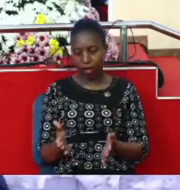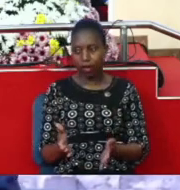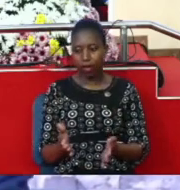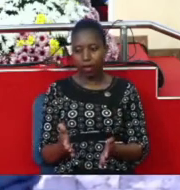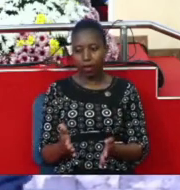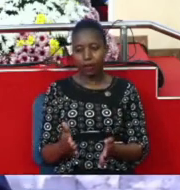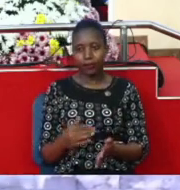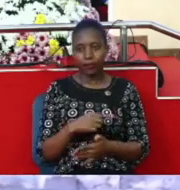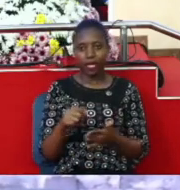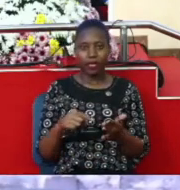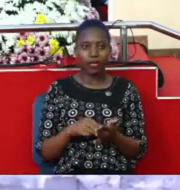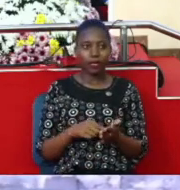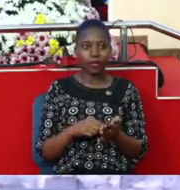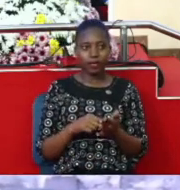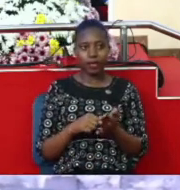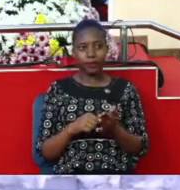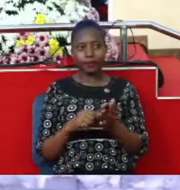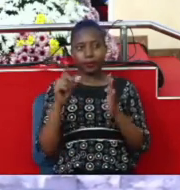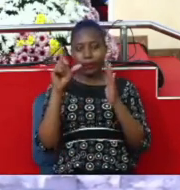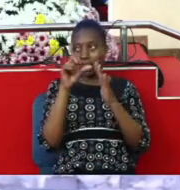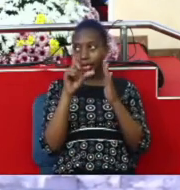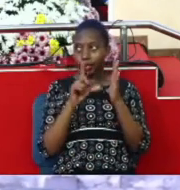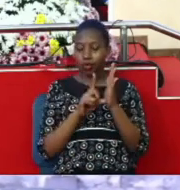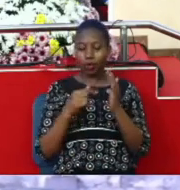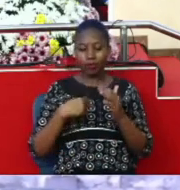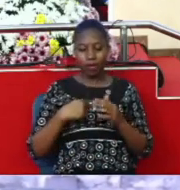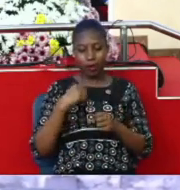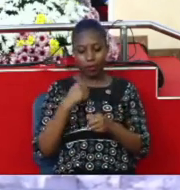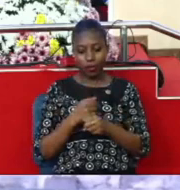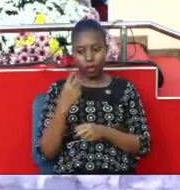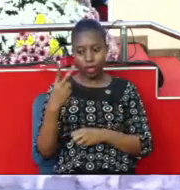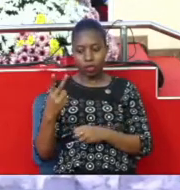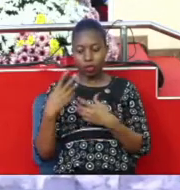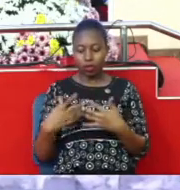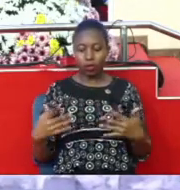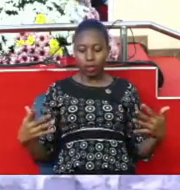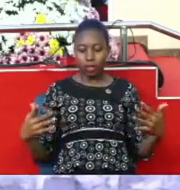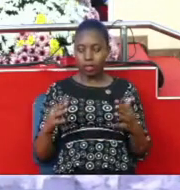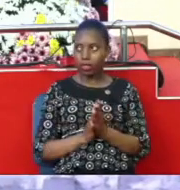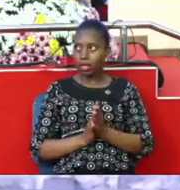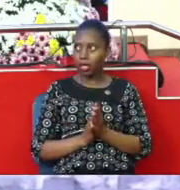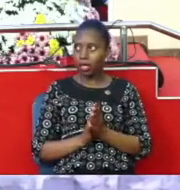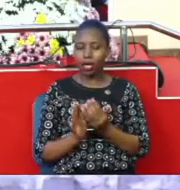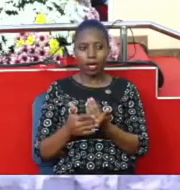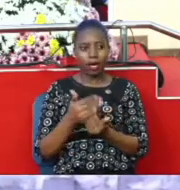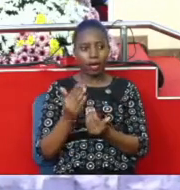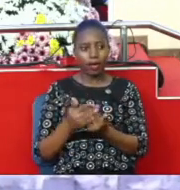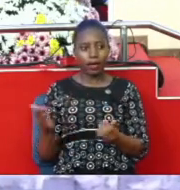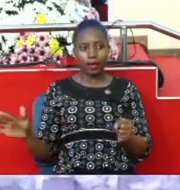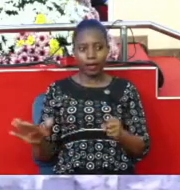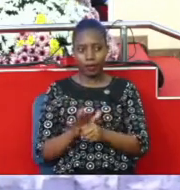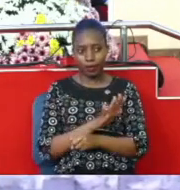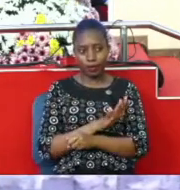lesson, I wish to do two things. Carefully define the problem of